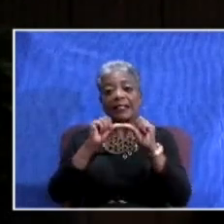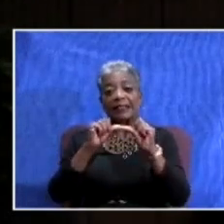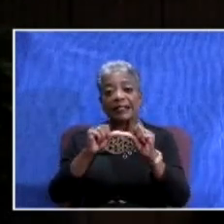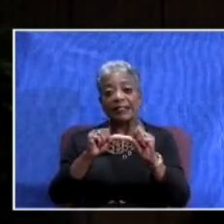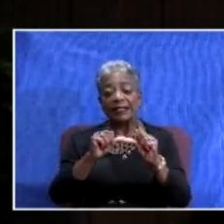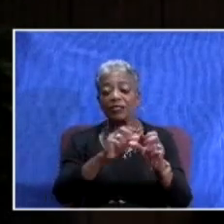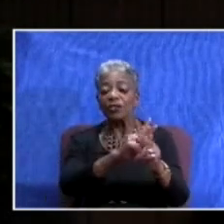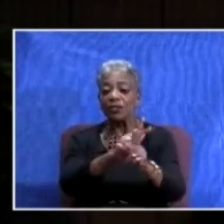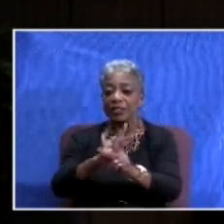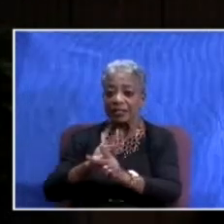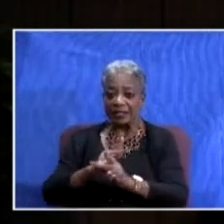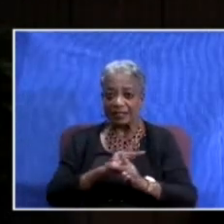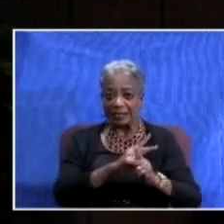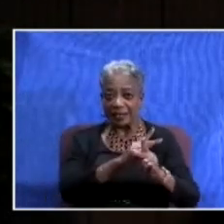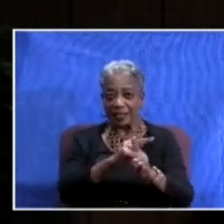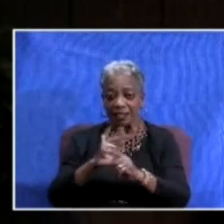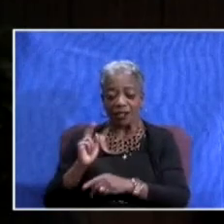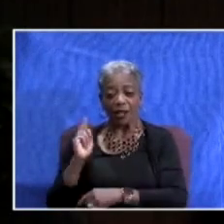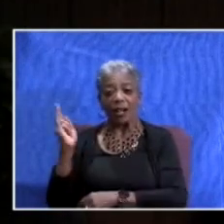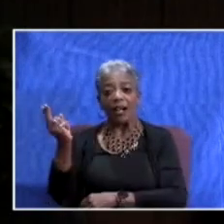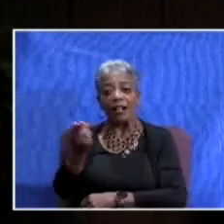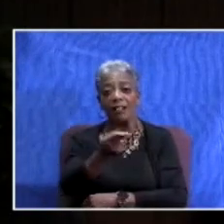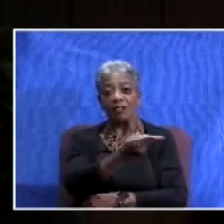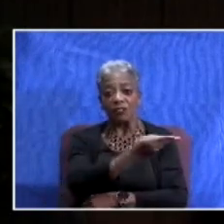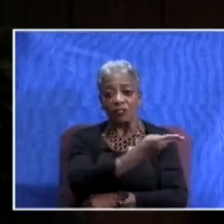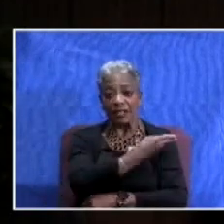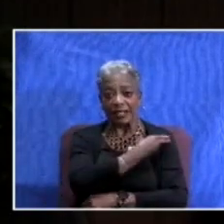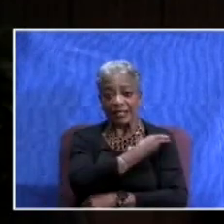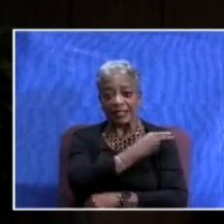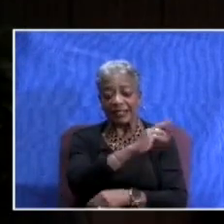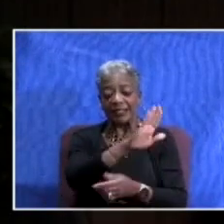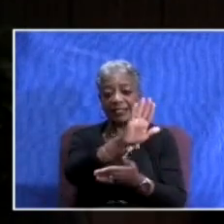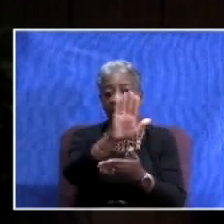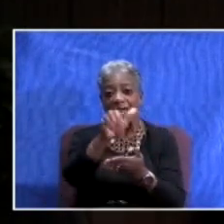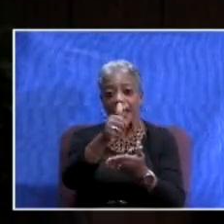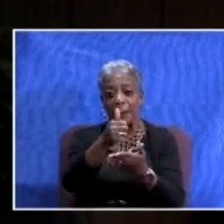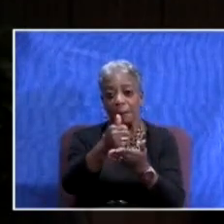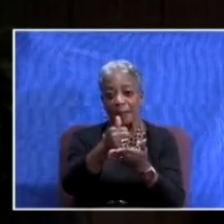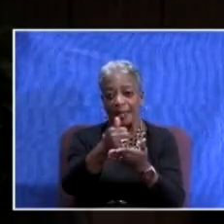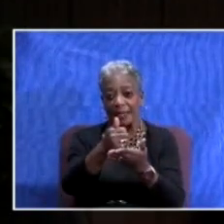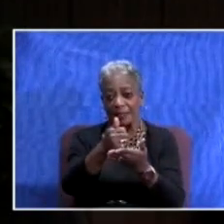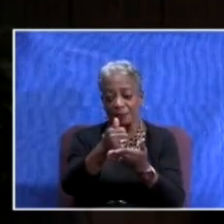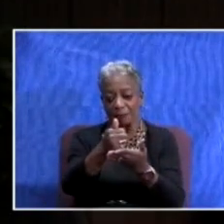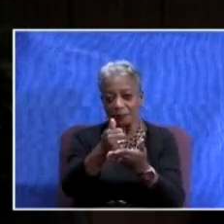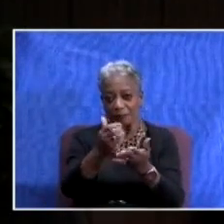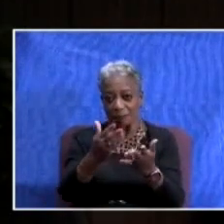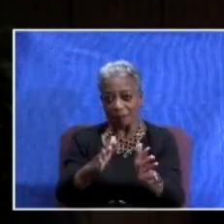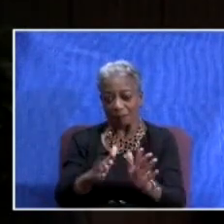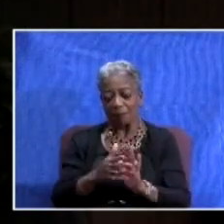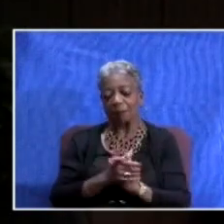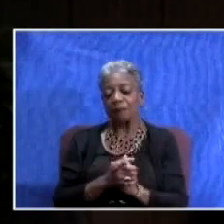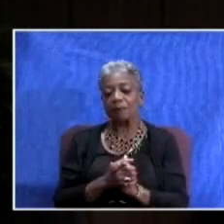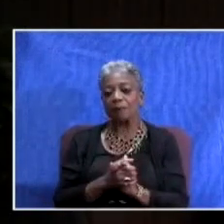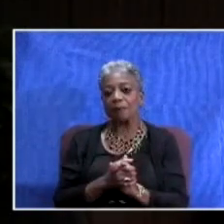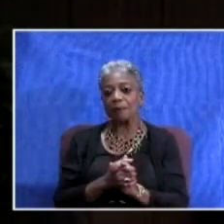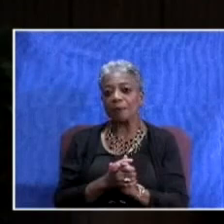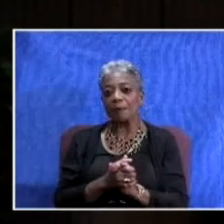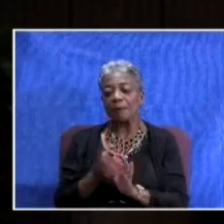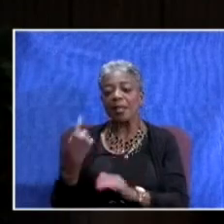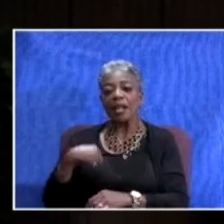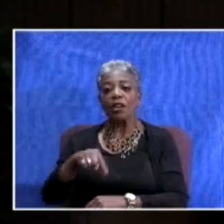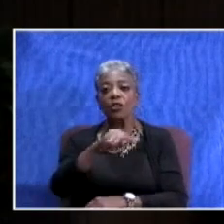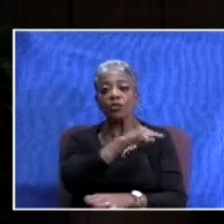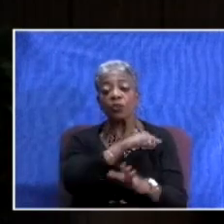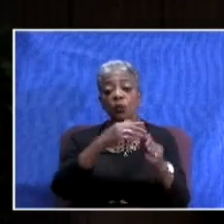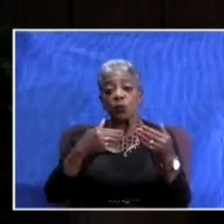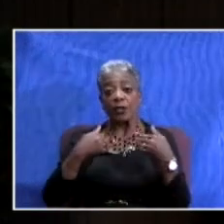us. Amen. So we have reason to celebrate 4th of July, because there would be no America if it were not for us. But before we look at